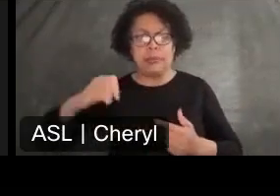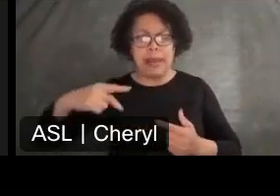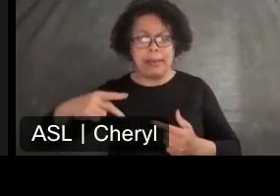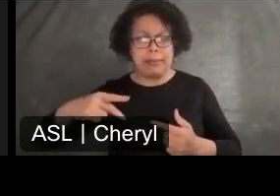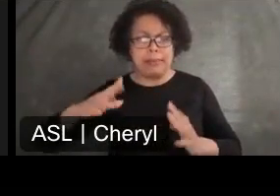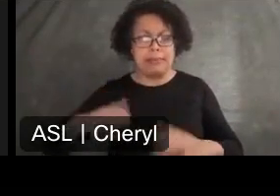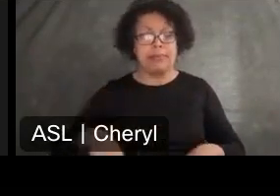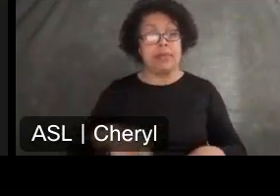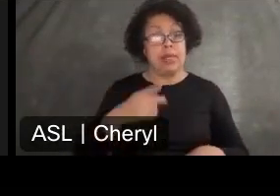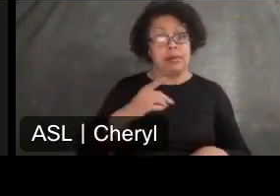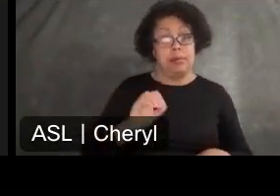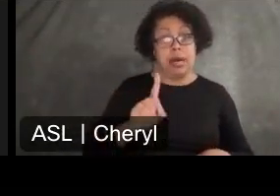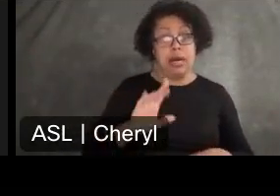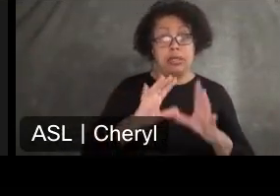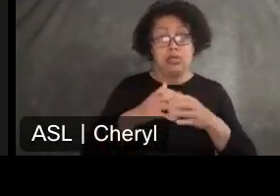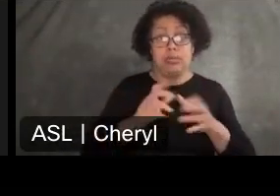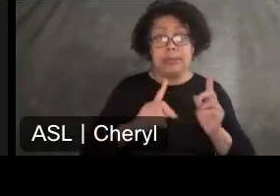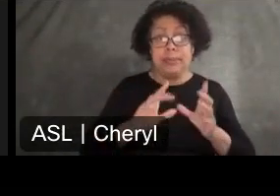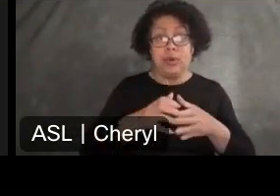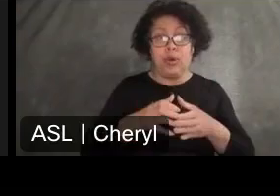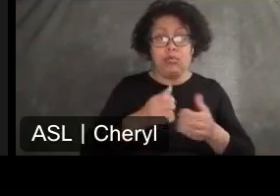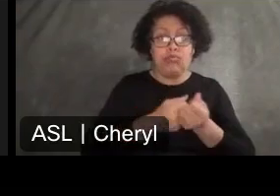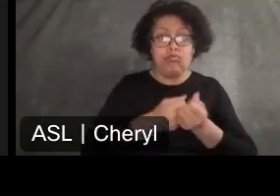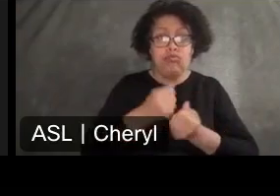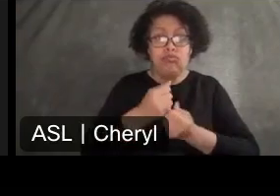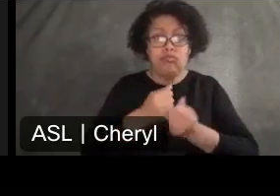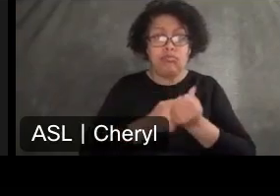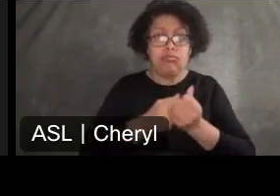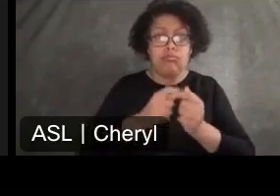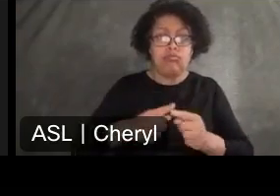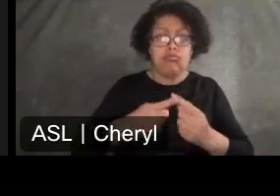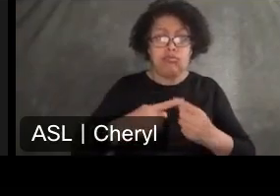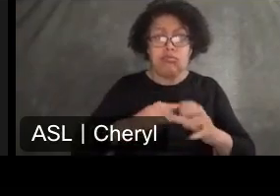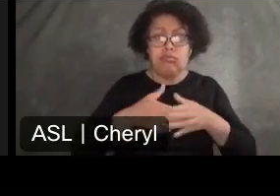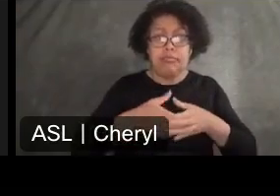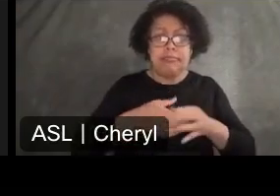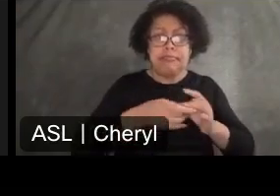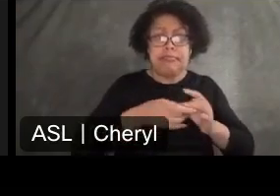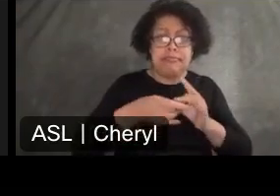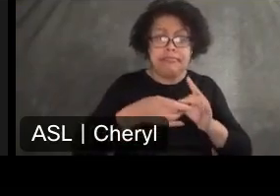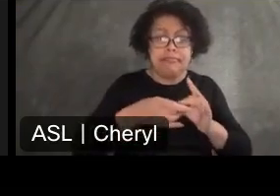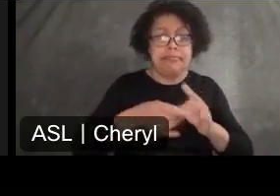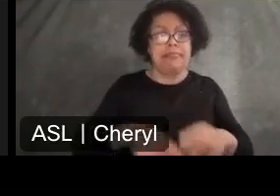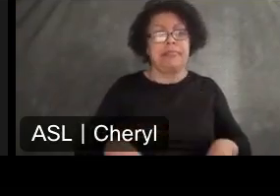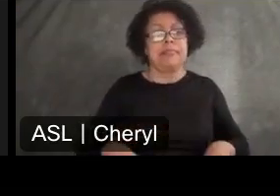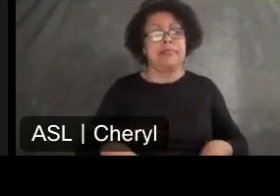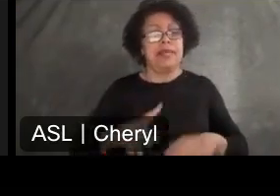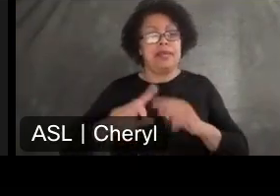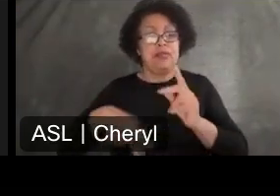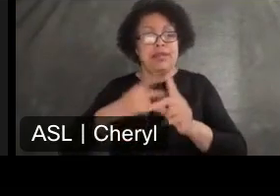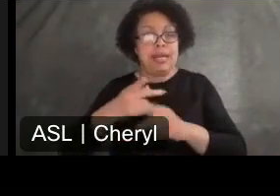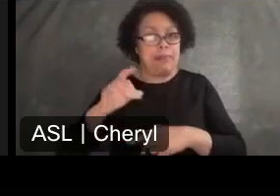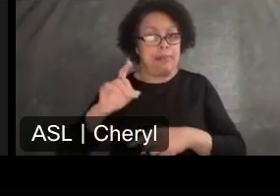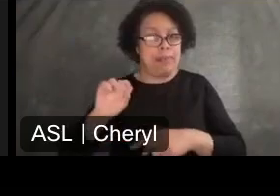people who one would turn to for different kinds of support. Different kinds of pods for different